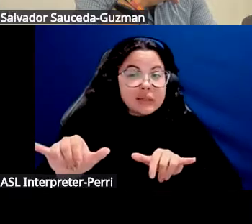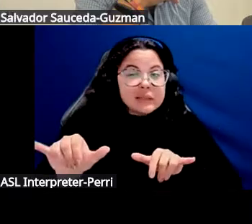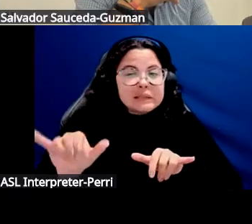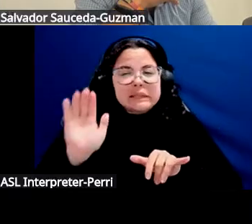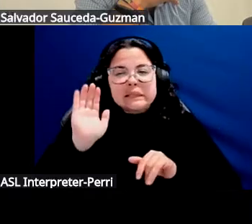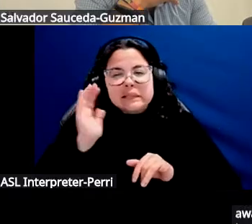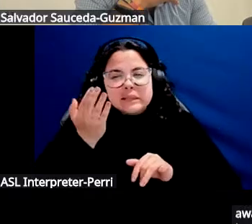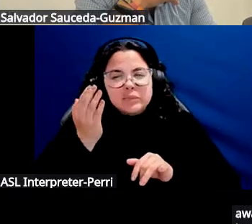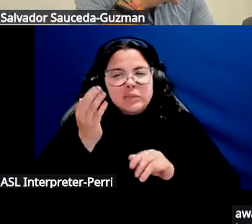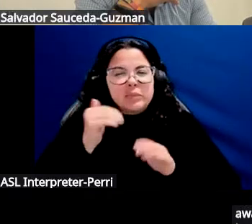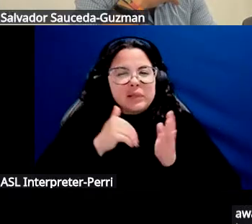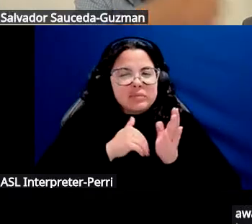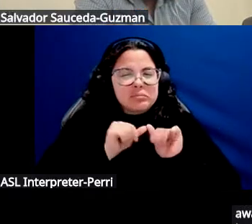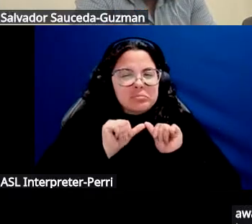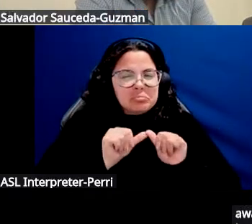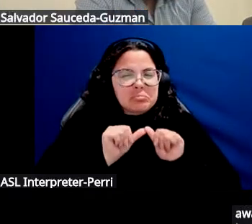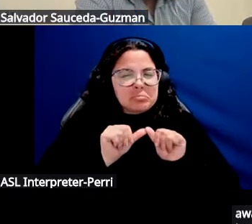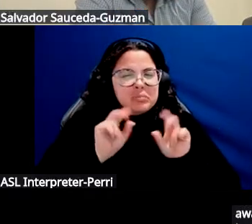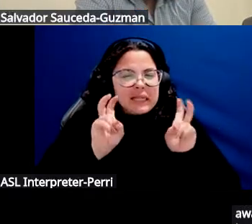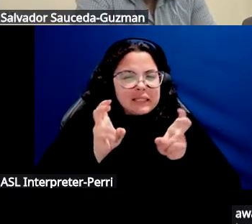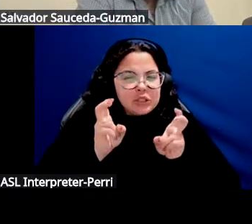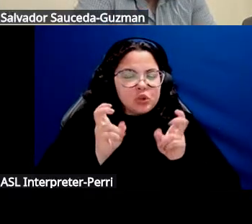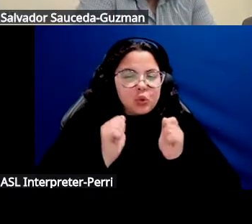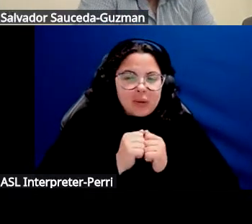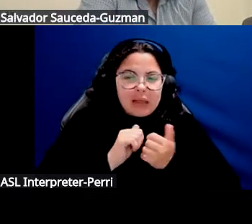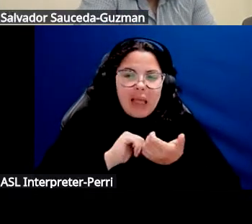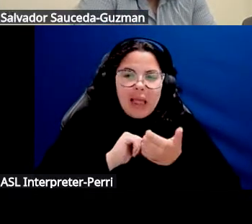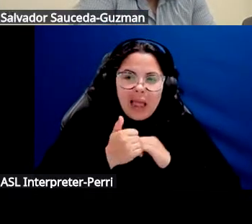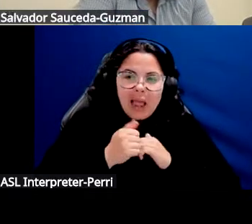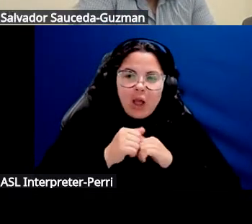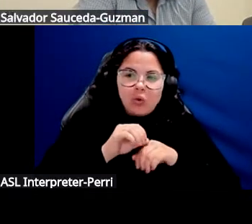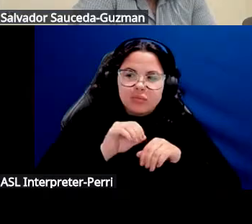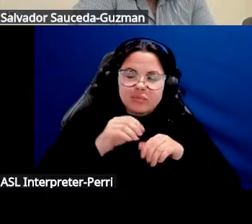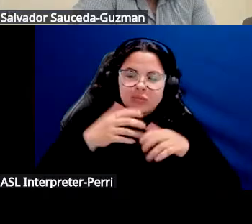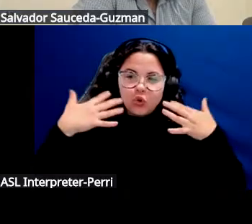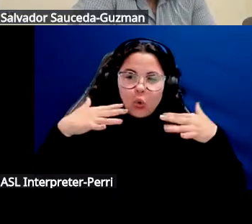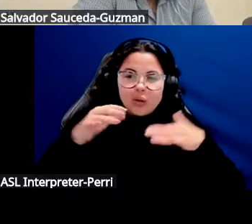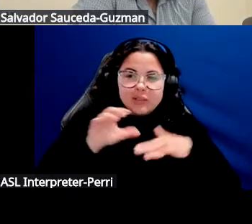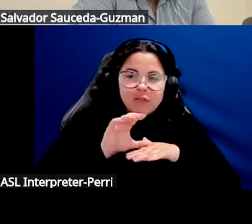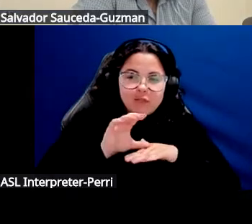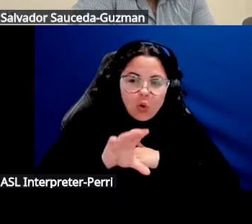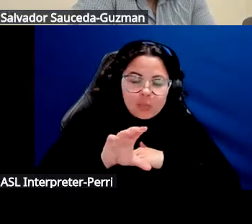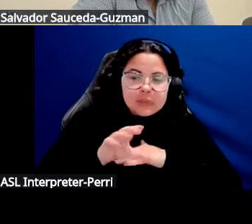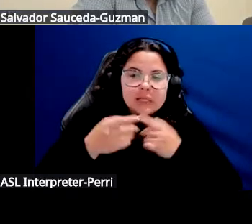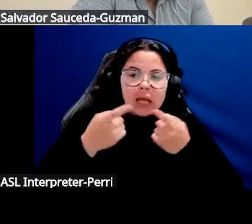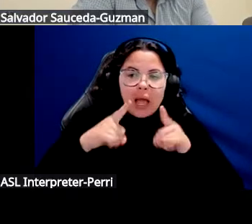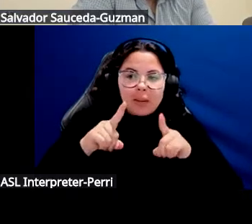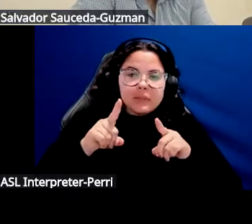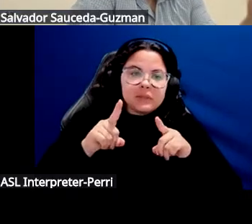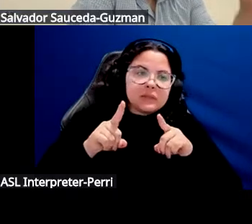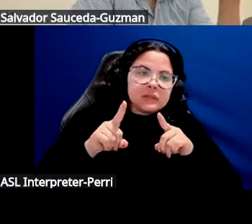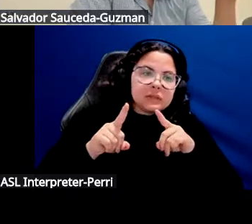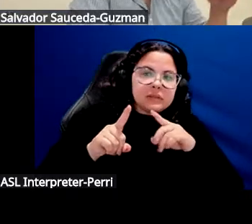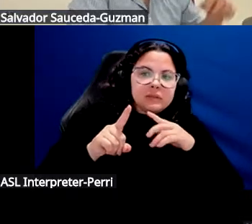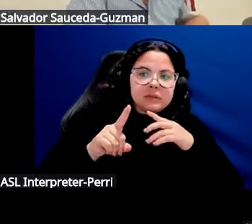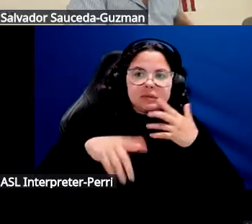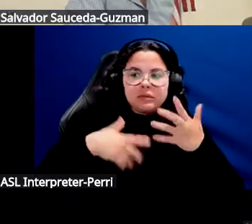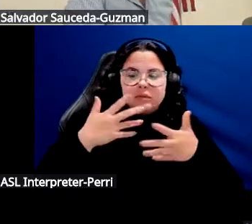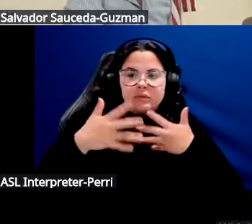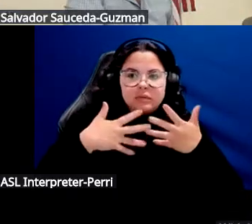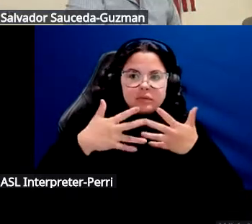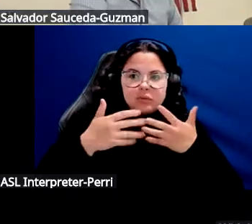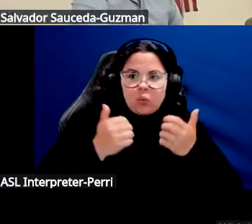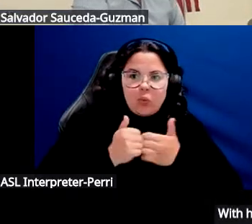be an issue with how noise enforcement gets passed between ABCA and DOB and MPD without